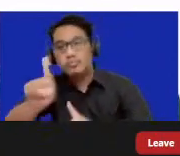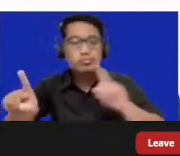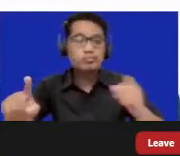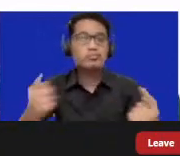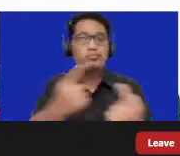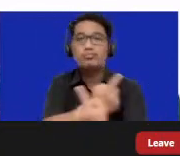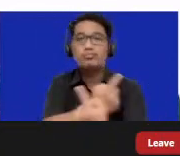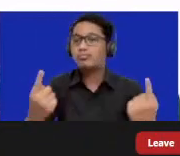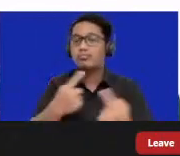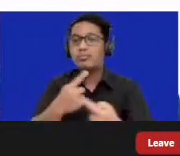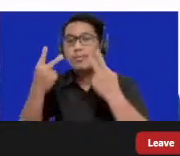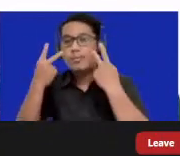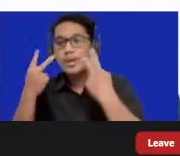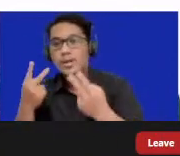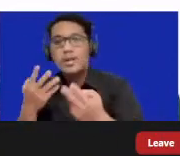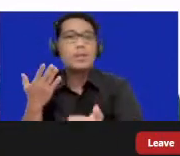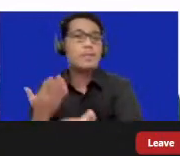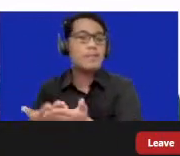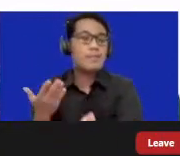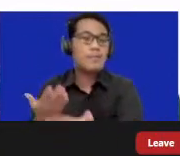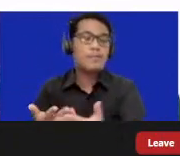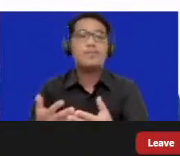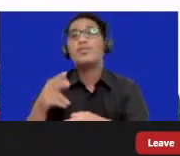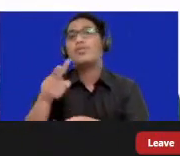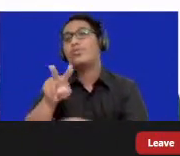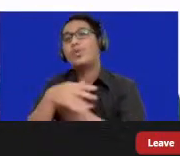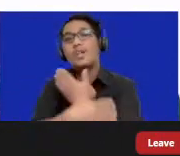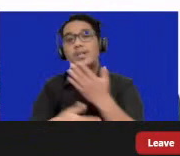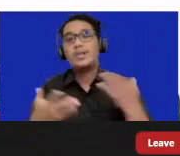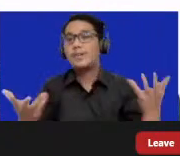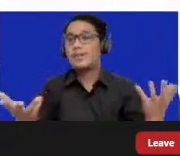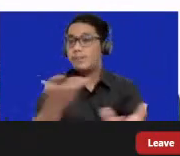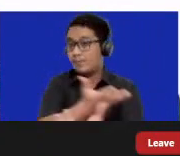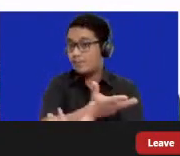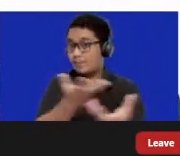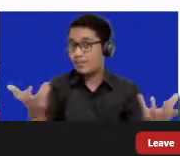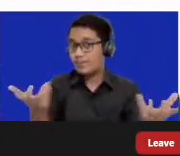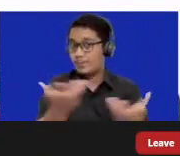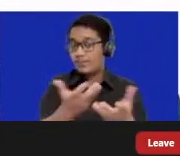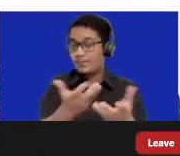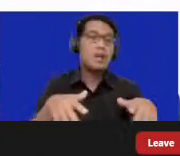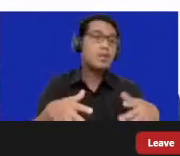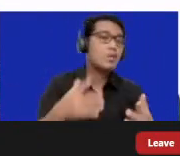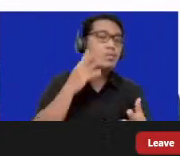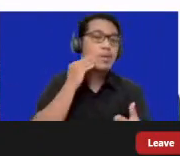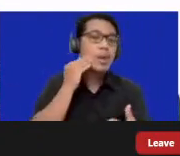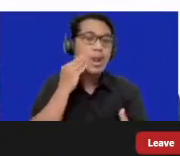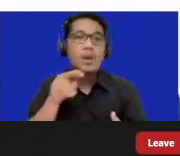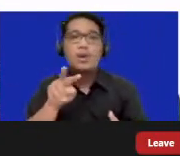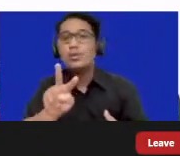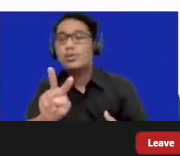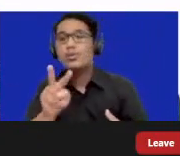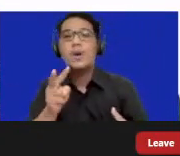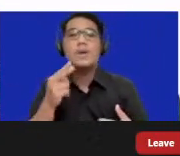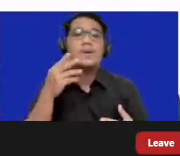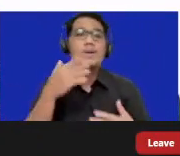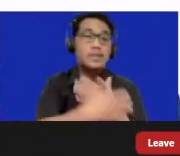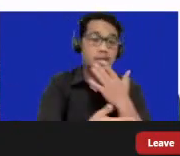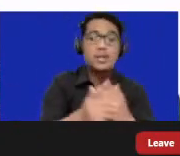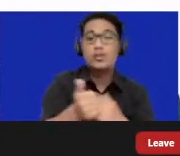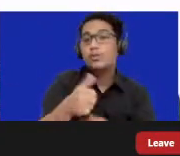with the people on the ground will open up new perspectives of which we may not have thought